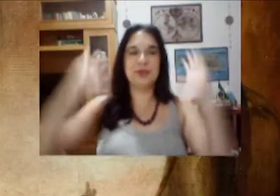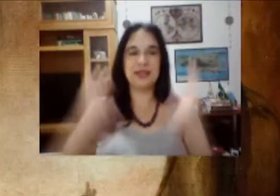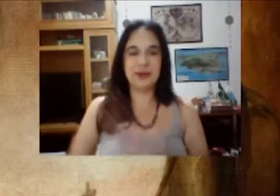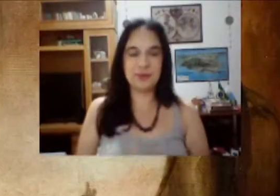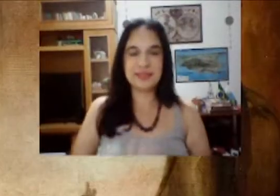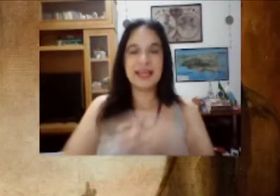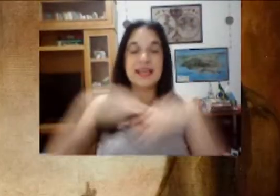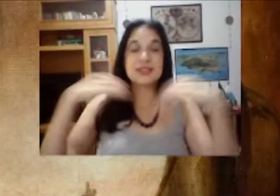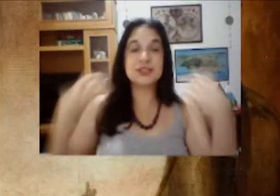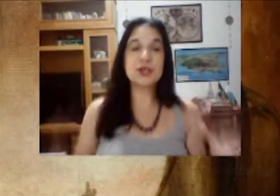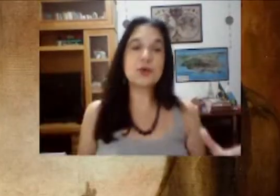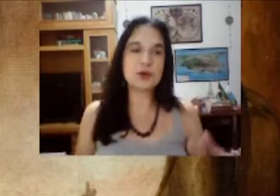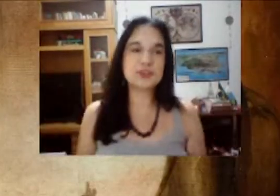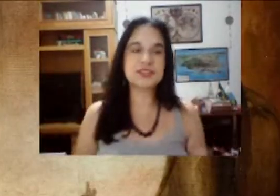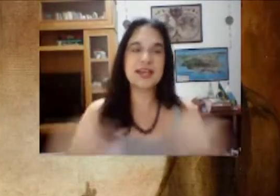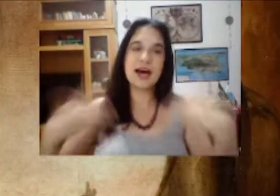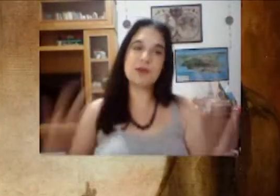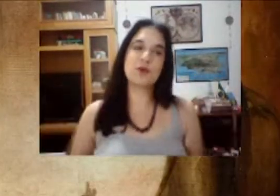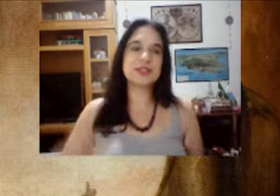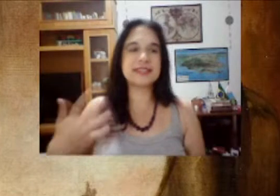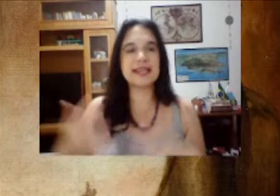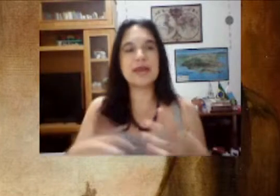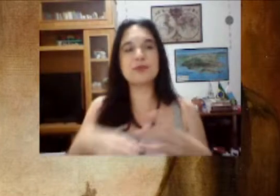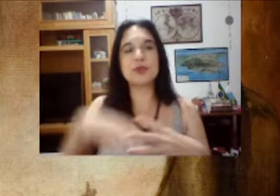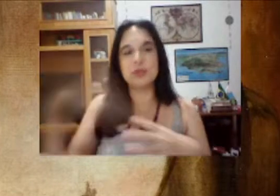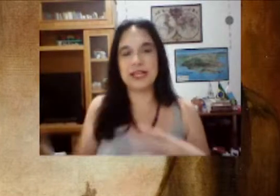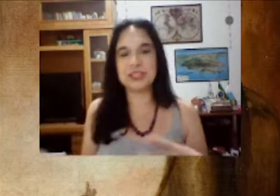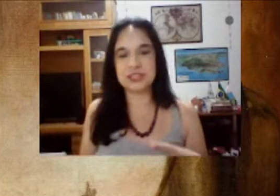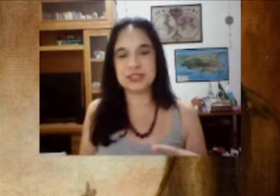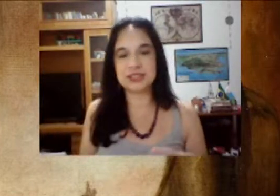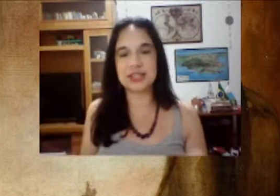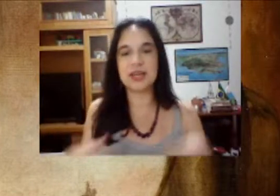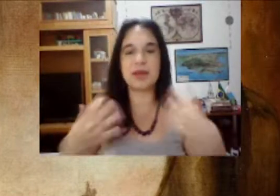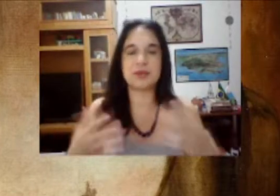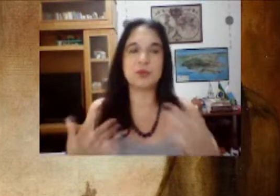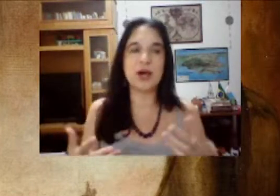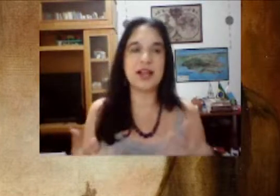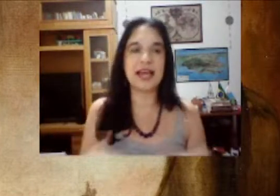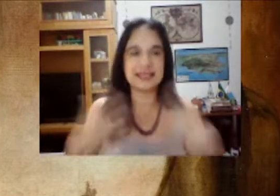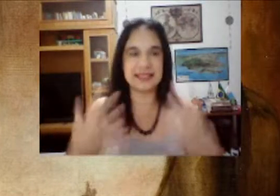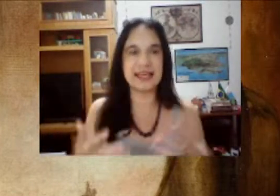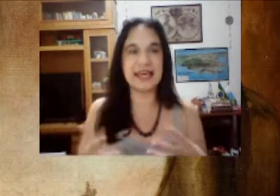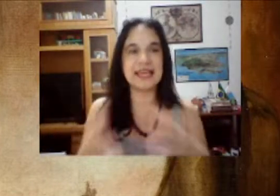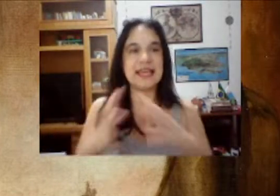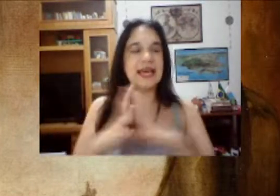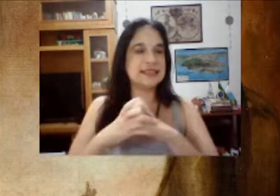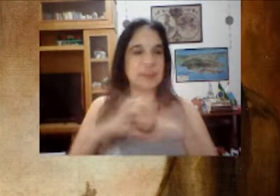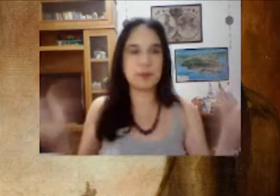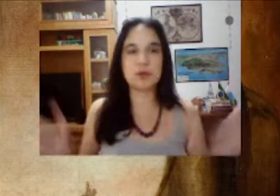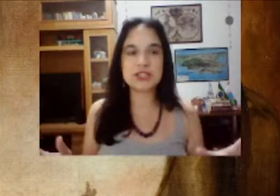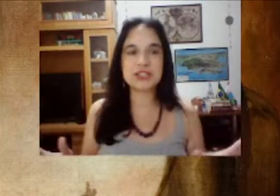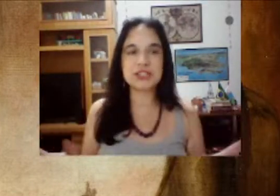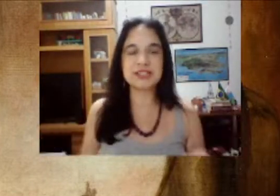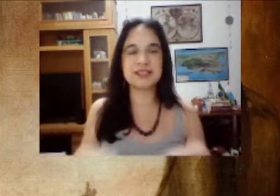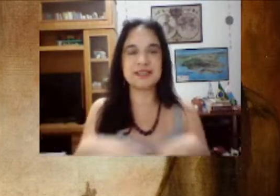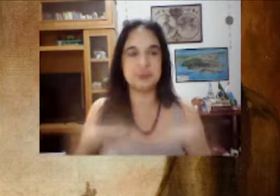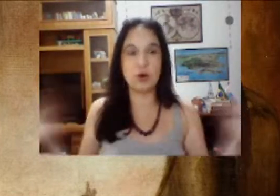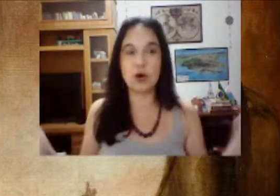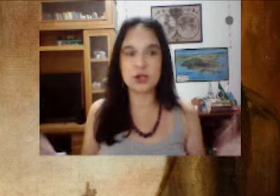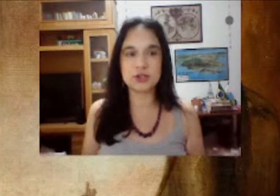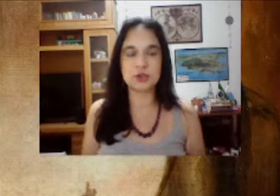Here we go! So, folks, of course, in every relationship, as well as in any